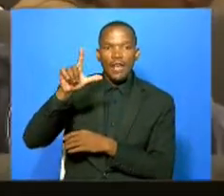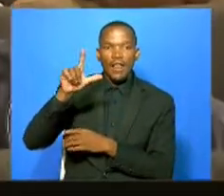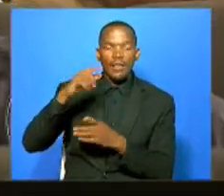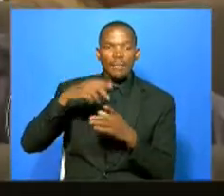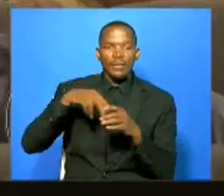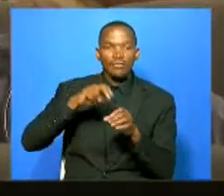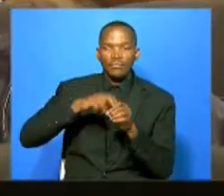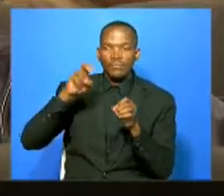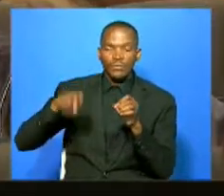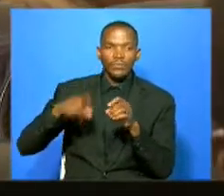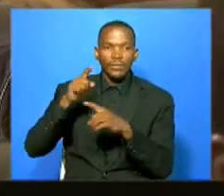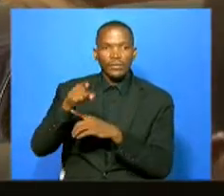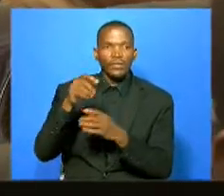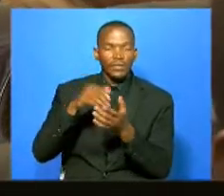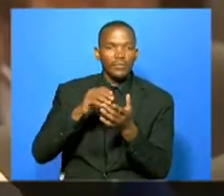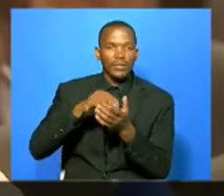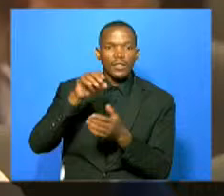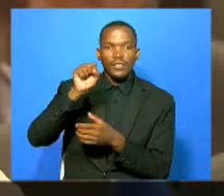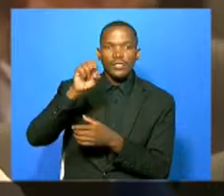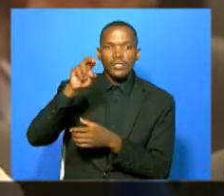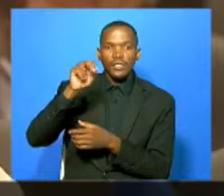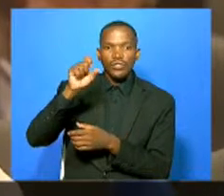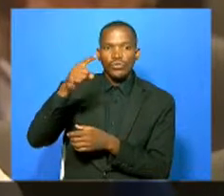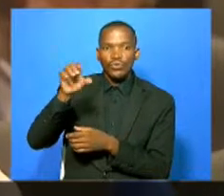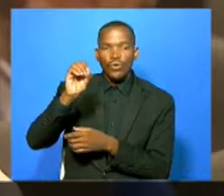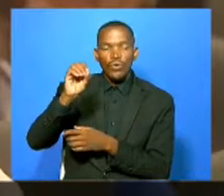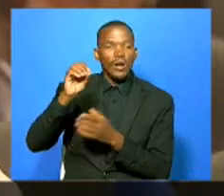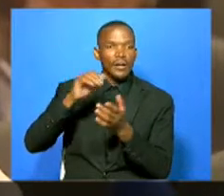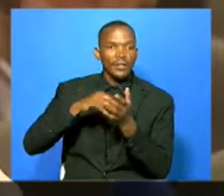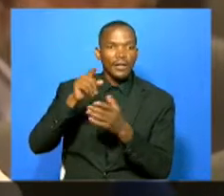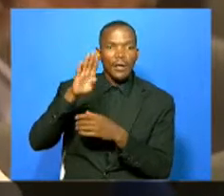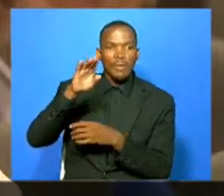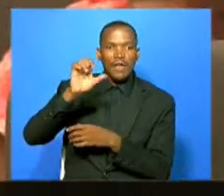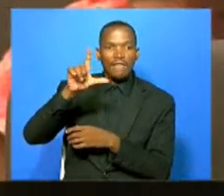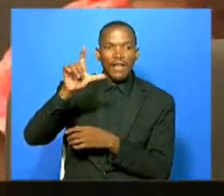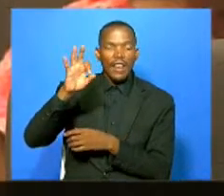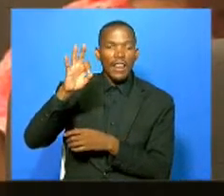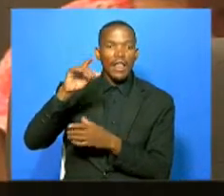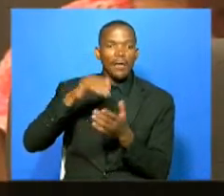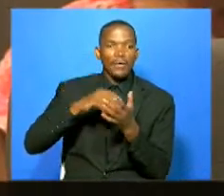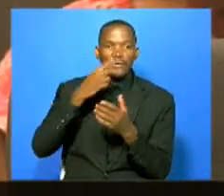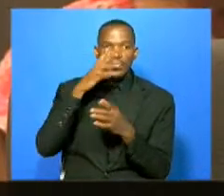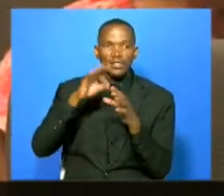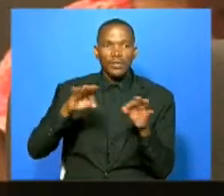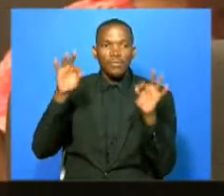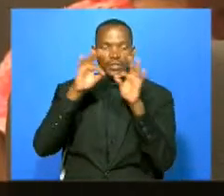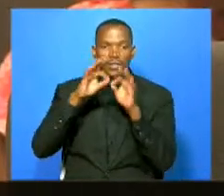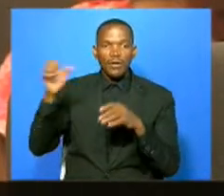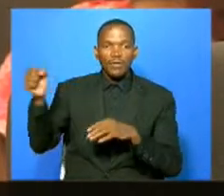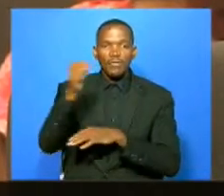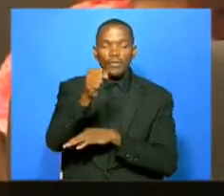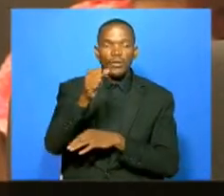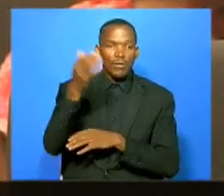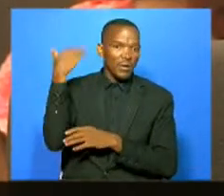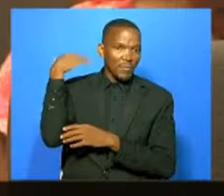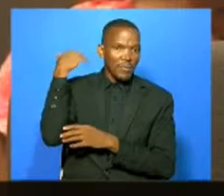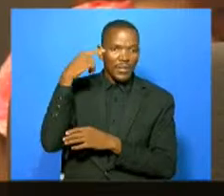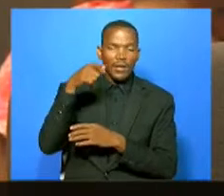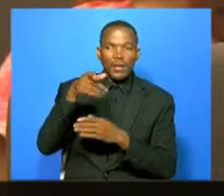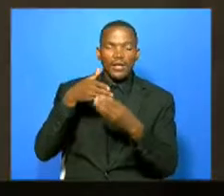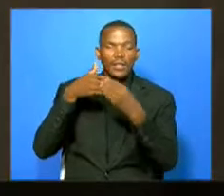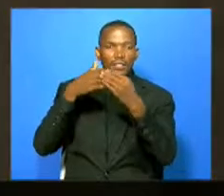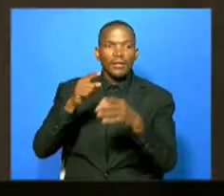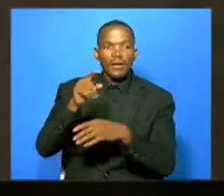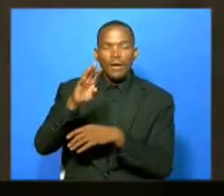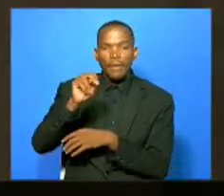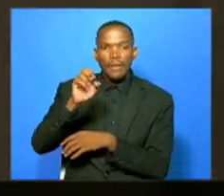le kgagang le mookamedi wa lone wa pele Senzong Batha ka Tlhakole, BFL e ne a bona go le maleba go tsenya moetelepele wa lone wa pele Bernard Mamelodi